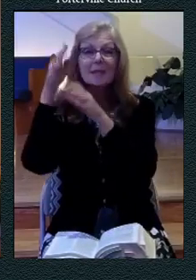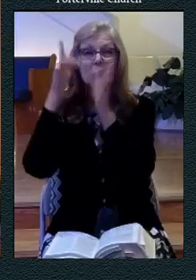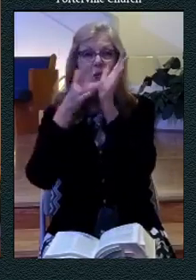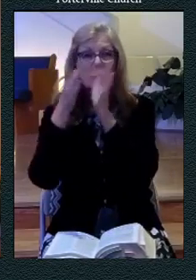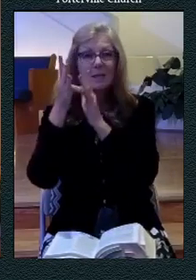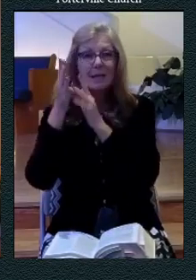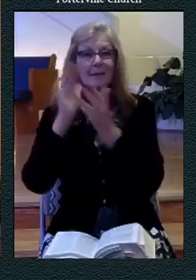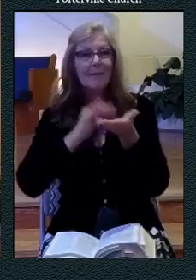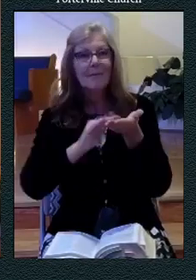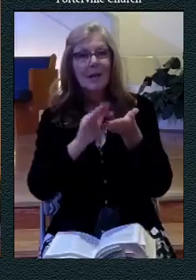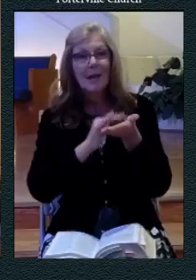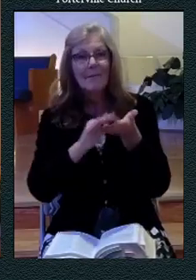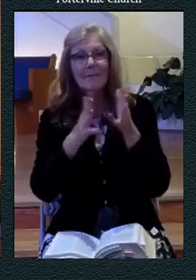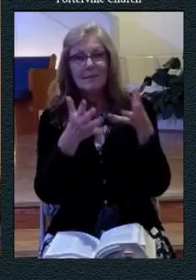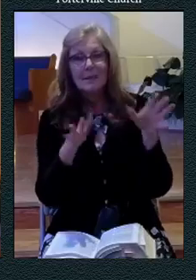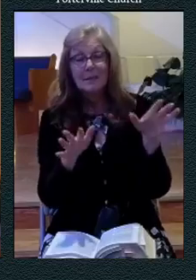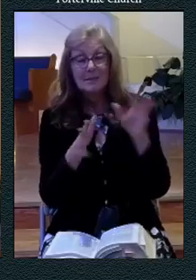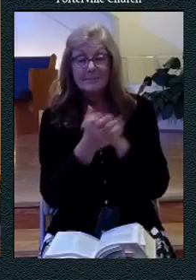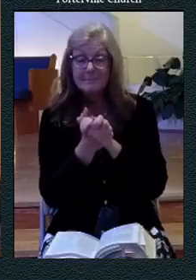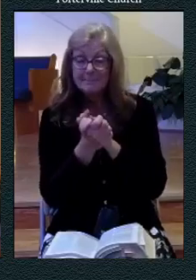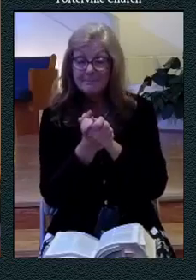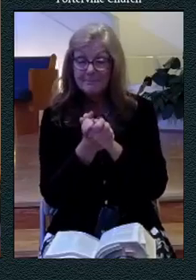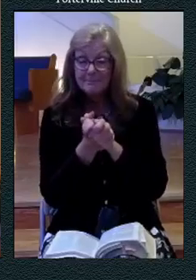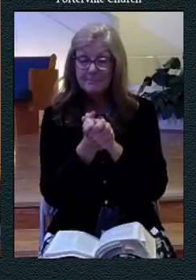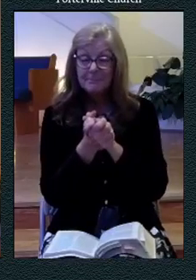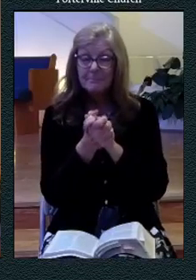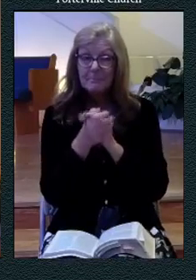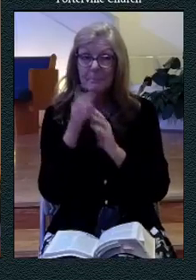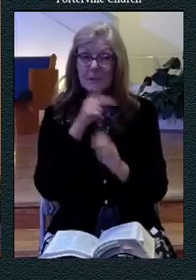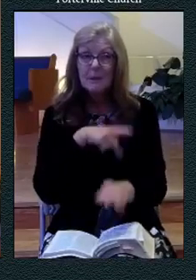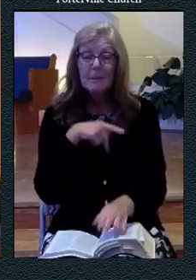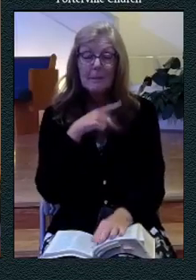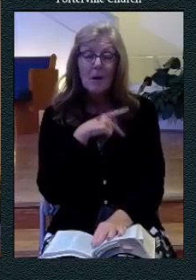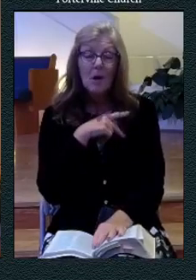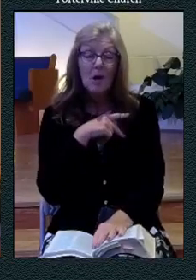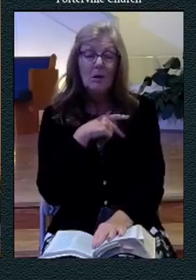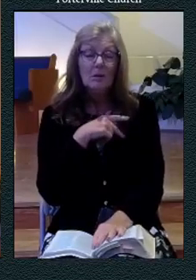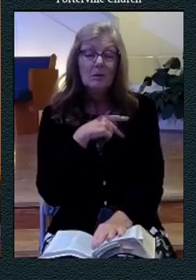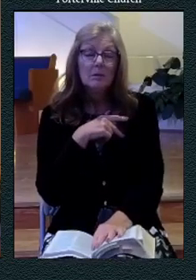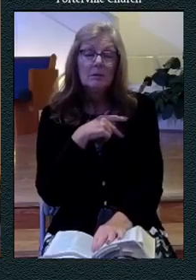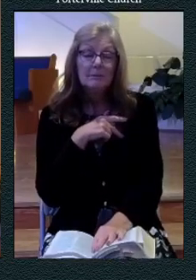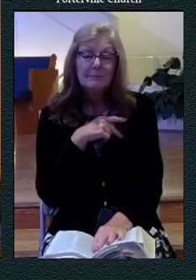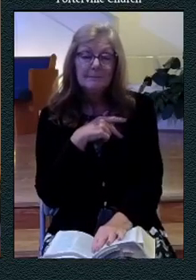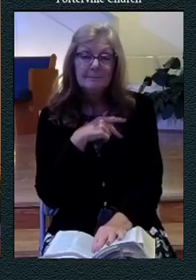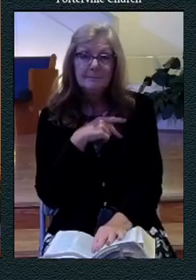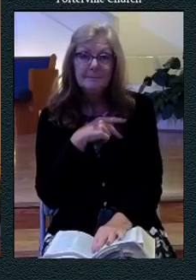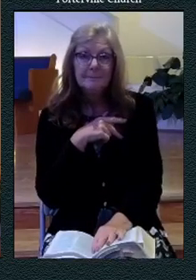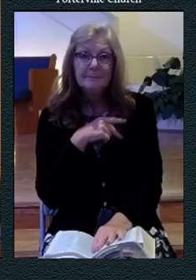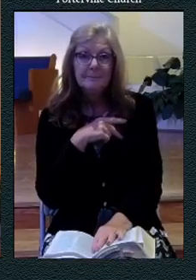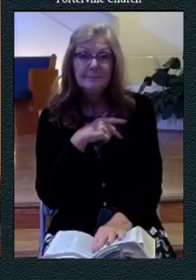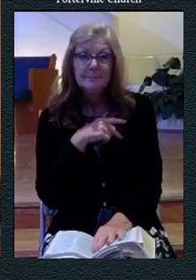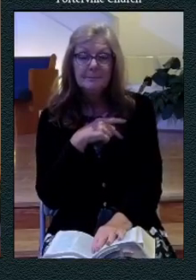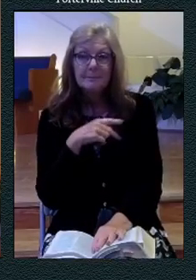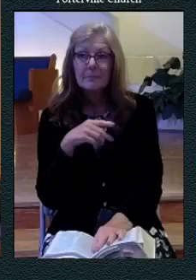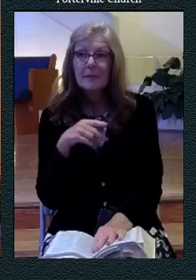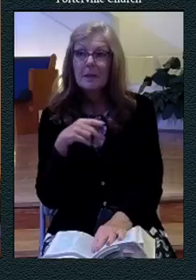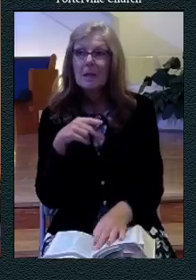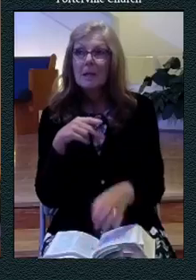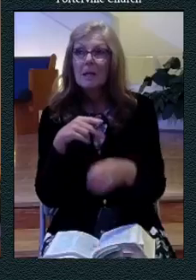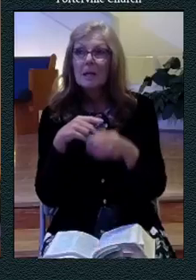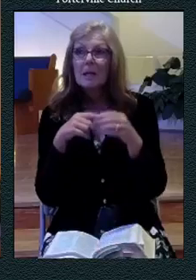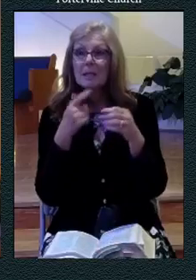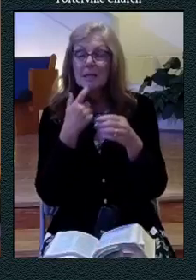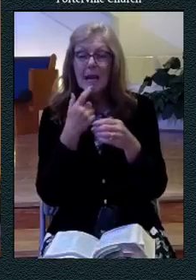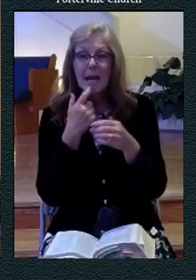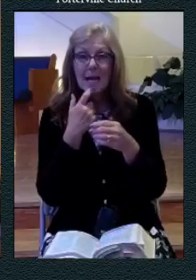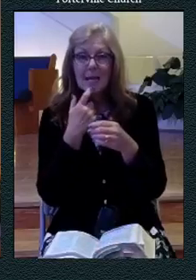Paul's working down a particular angle here. And what is implied, but what hasn't been explicitly stated, is that